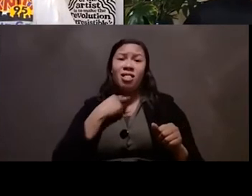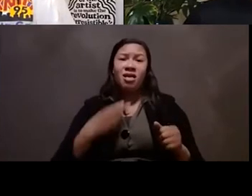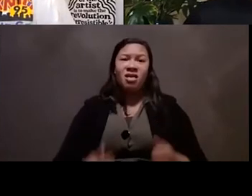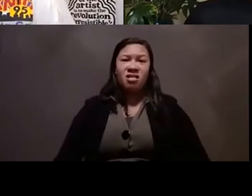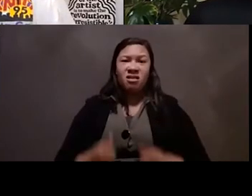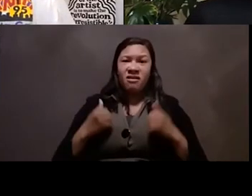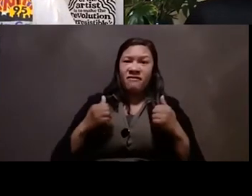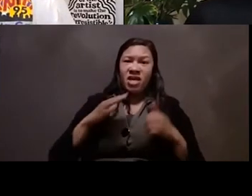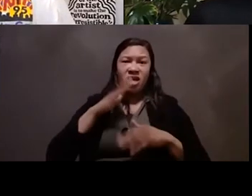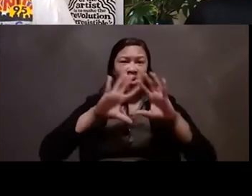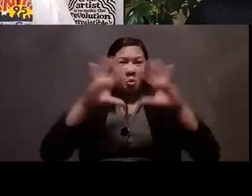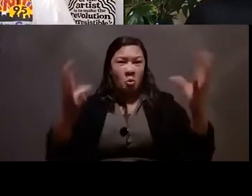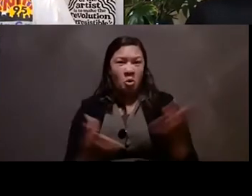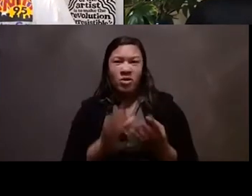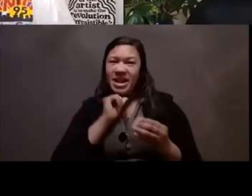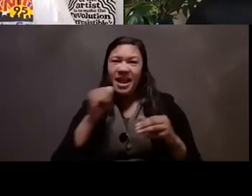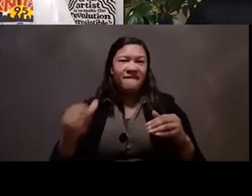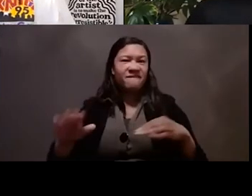us.